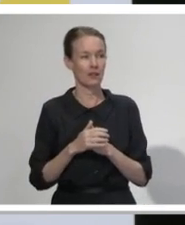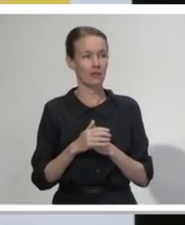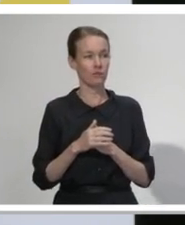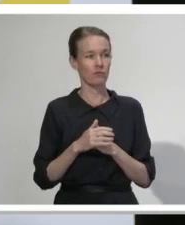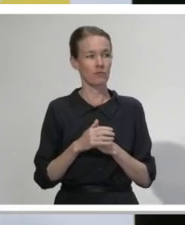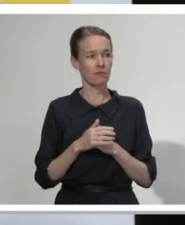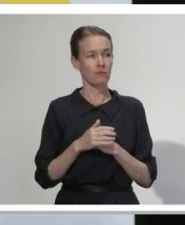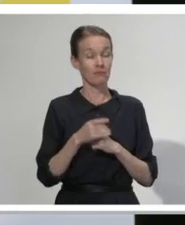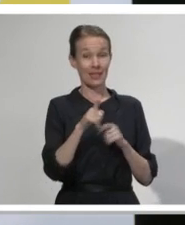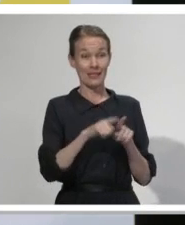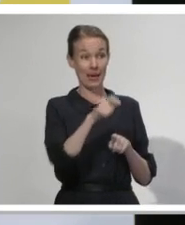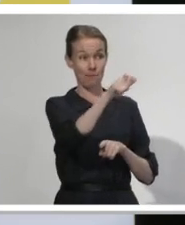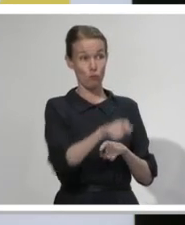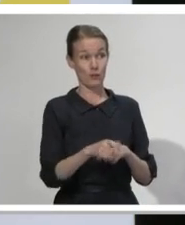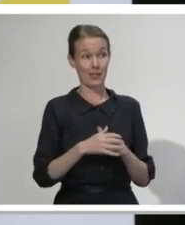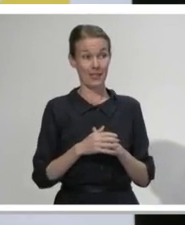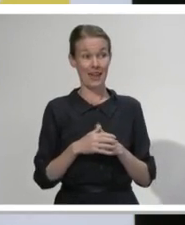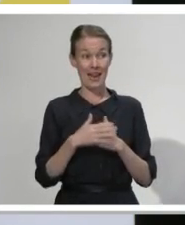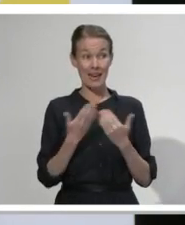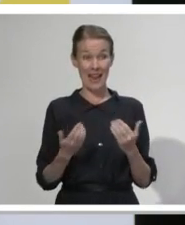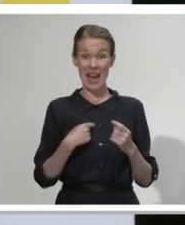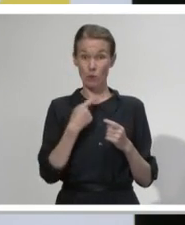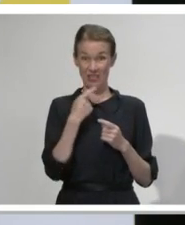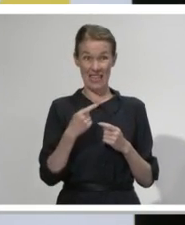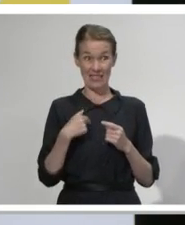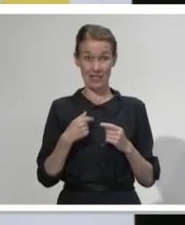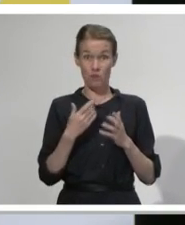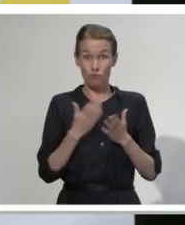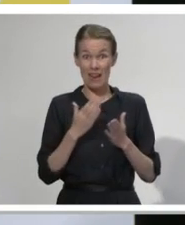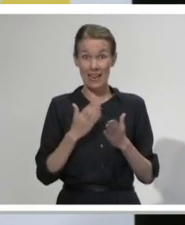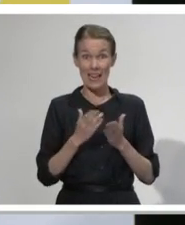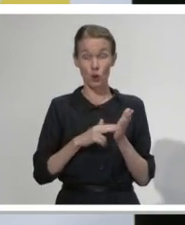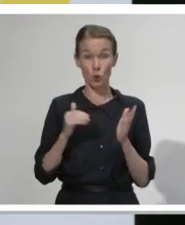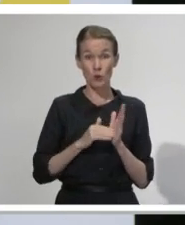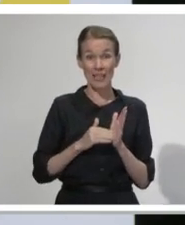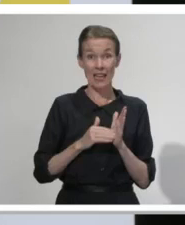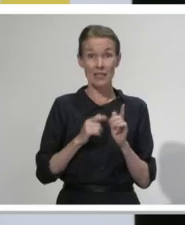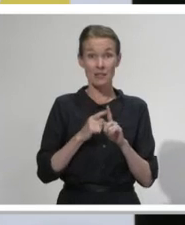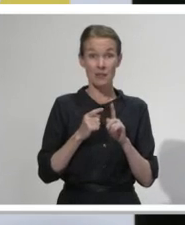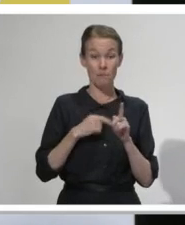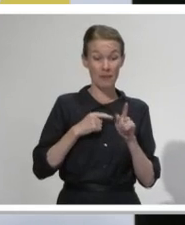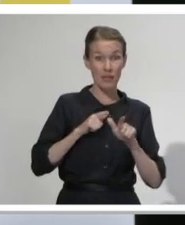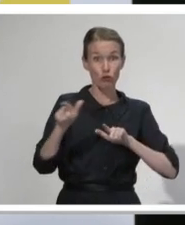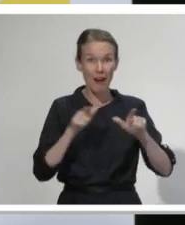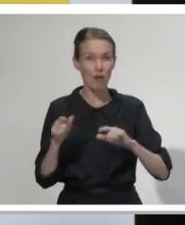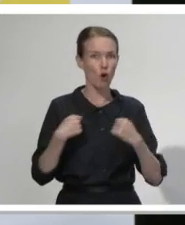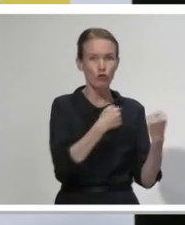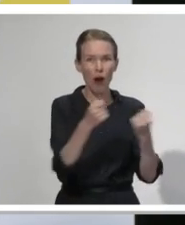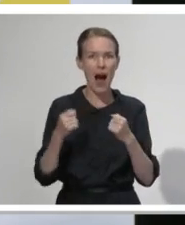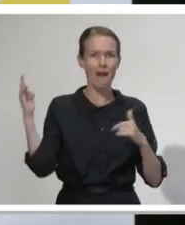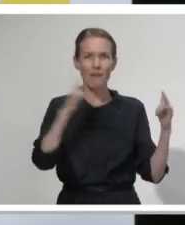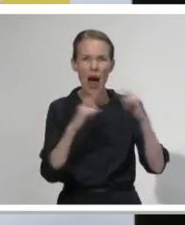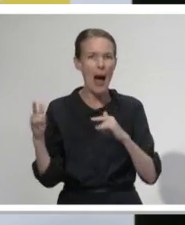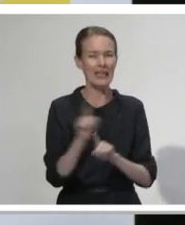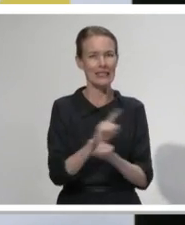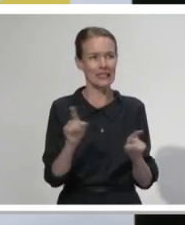existing advice is avoid all non-essential travel that's interregional, but these guys are calling out for domestic tourism. You guys heard it firsthand before we went